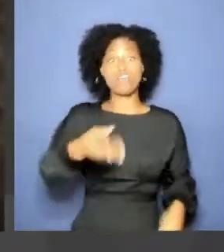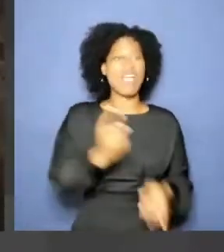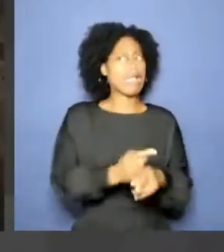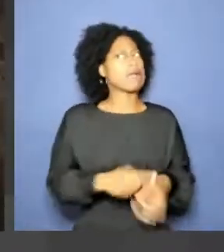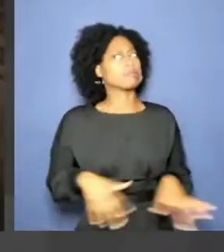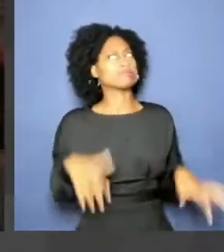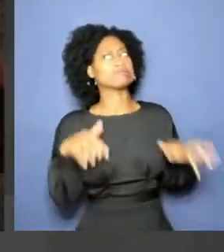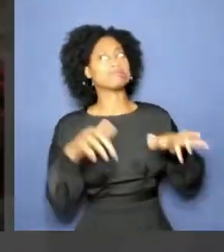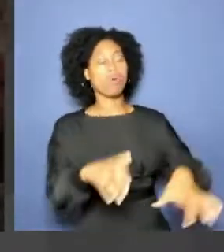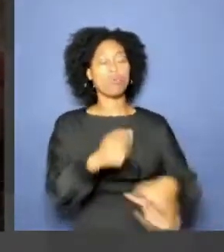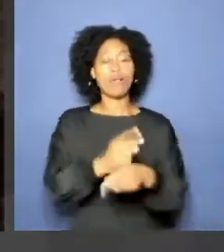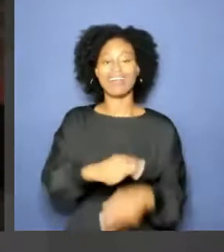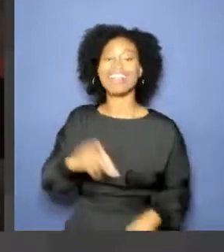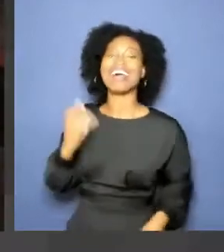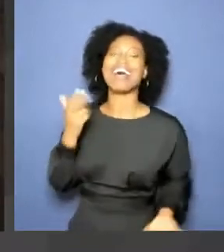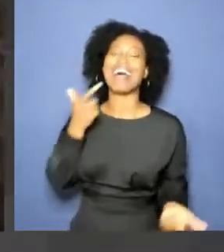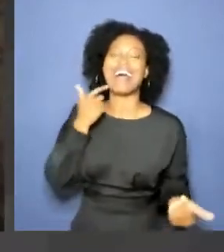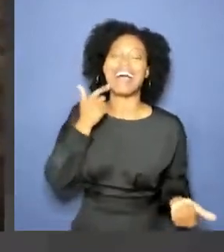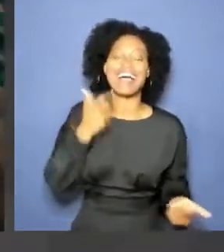less scary.